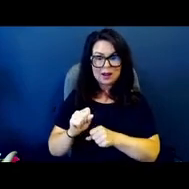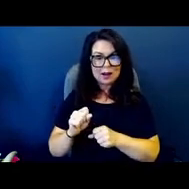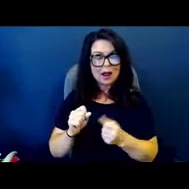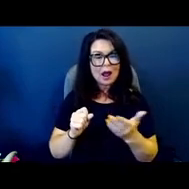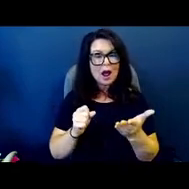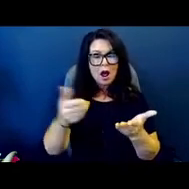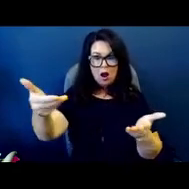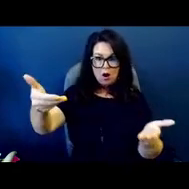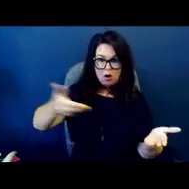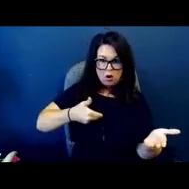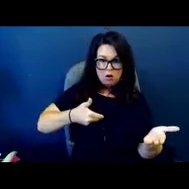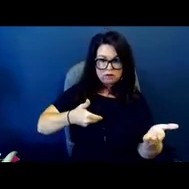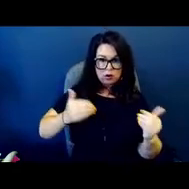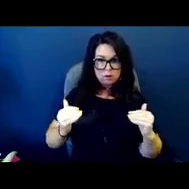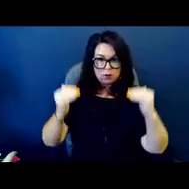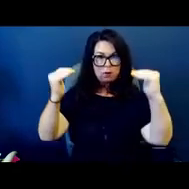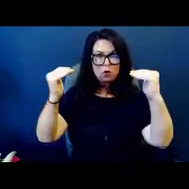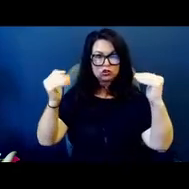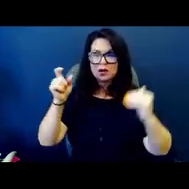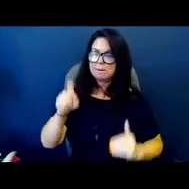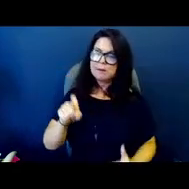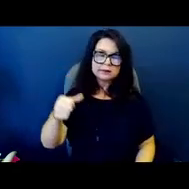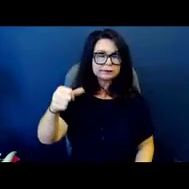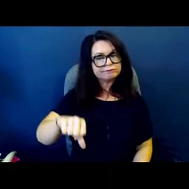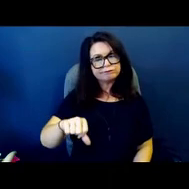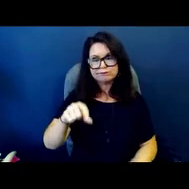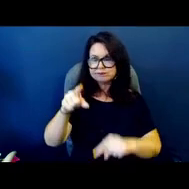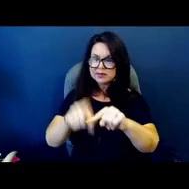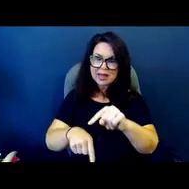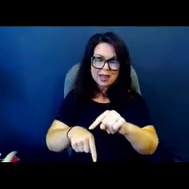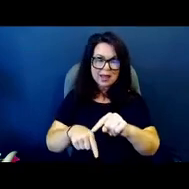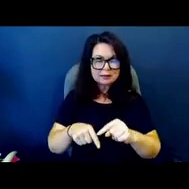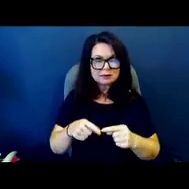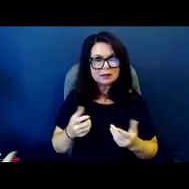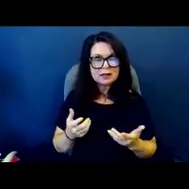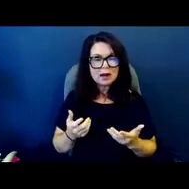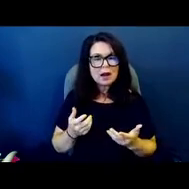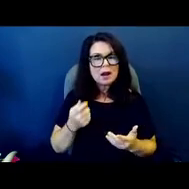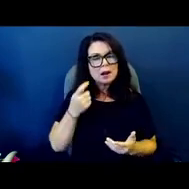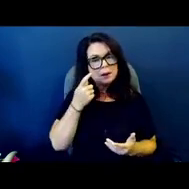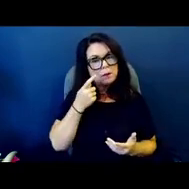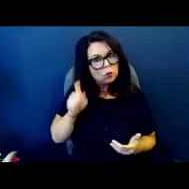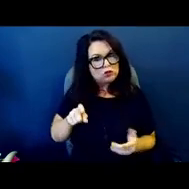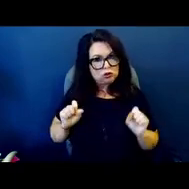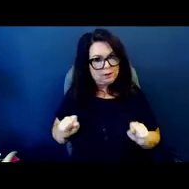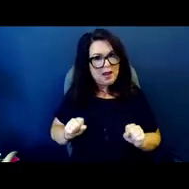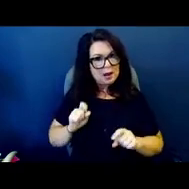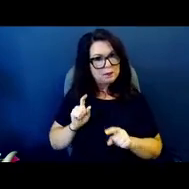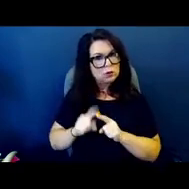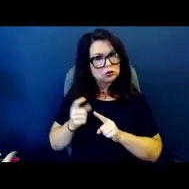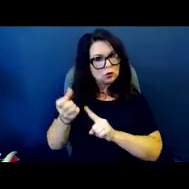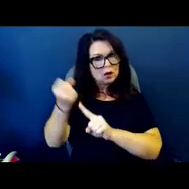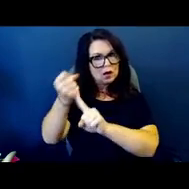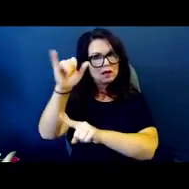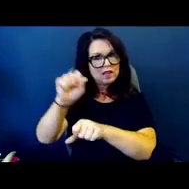we've achieved through good work performance and that we should be able to attain based on our education, but have to